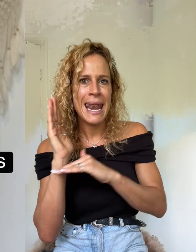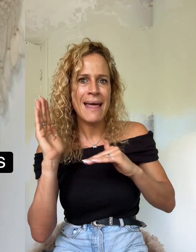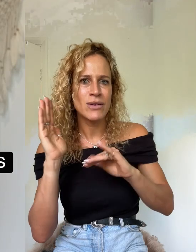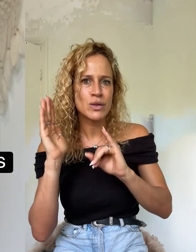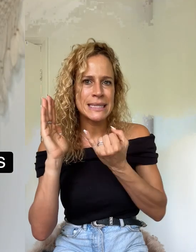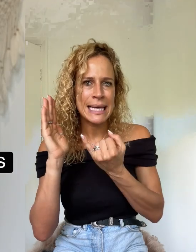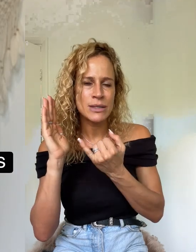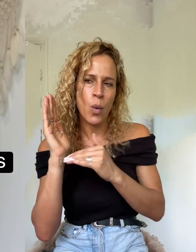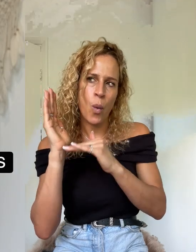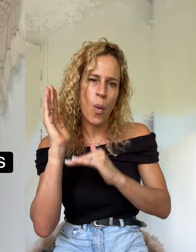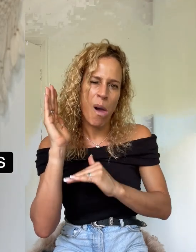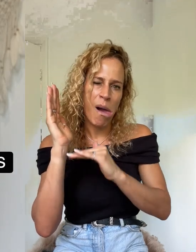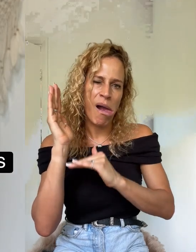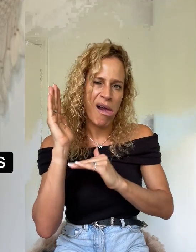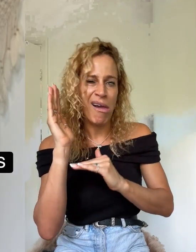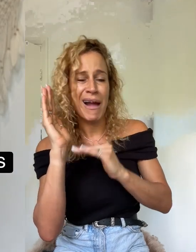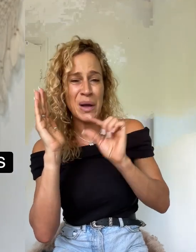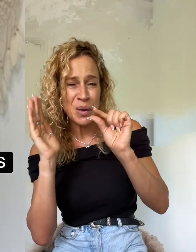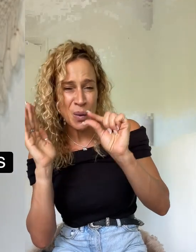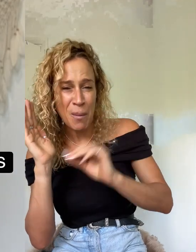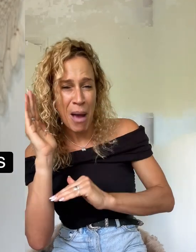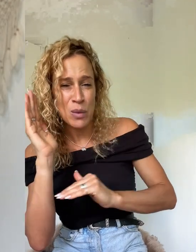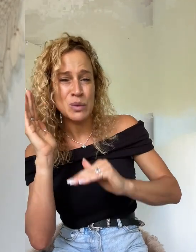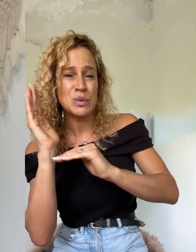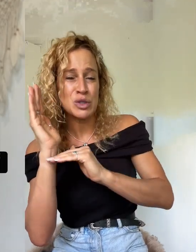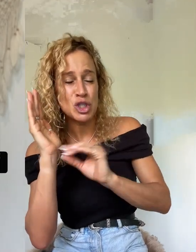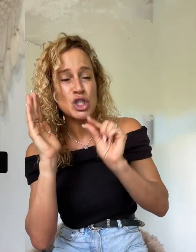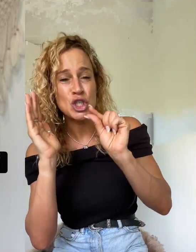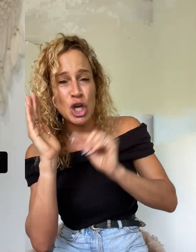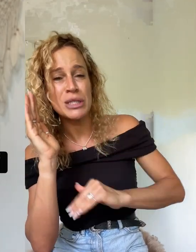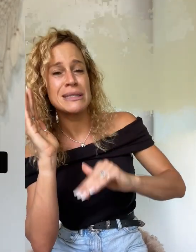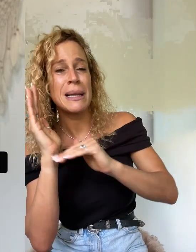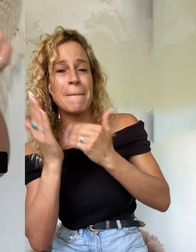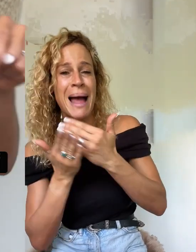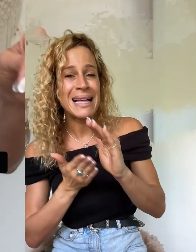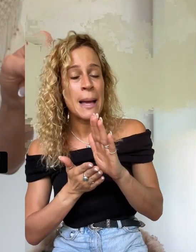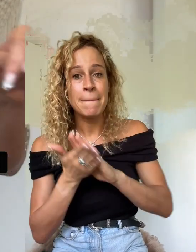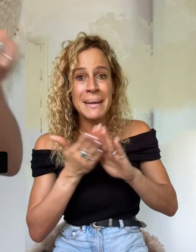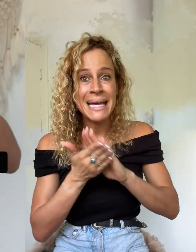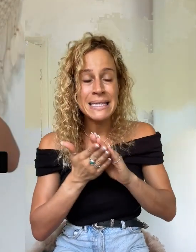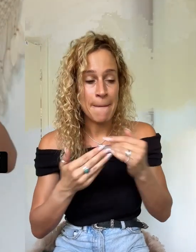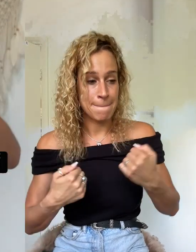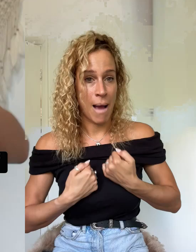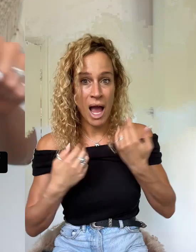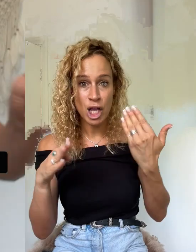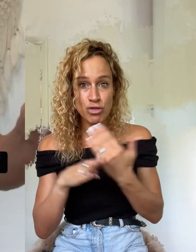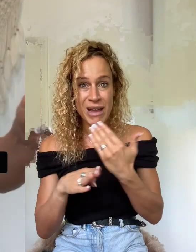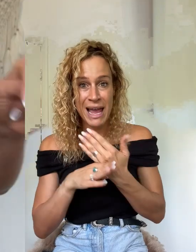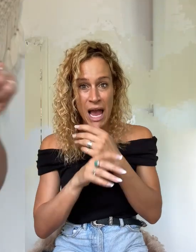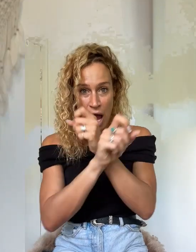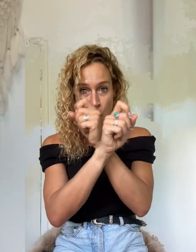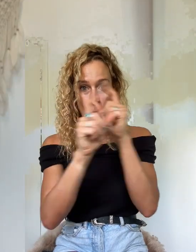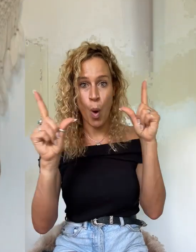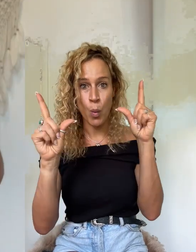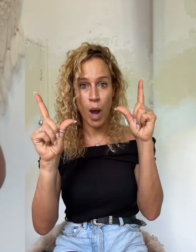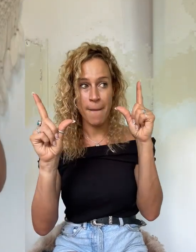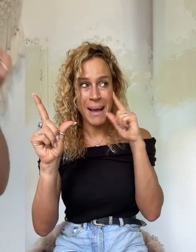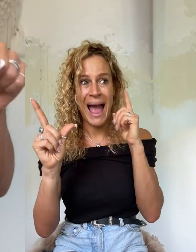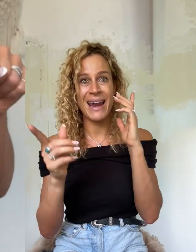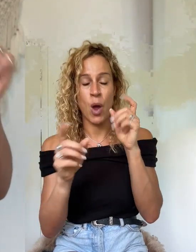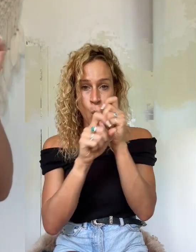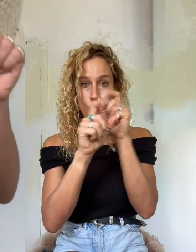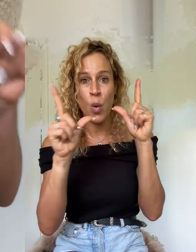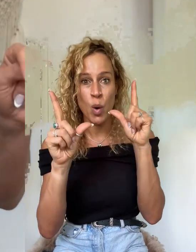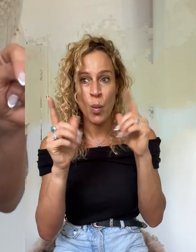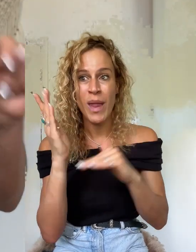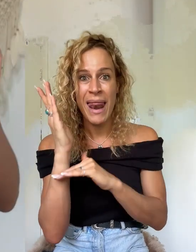there may be days then in my career, in the upcoming months of when I got my level 6, where I was, in